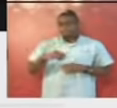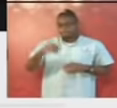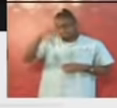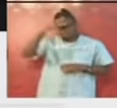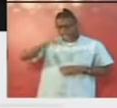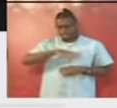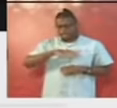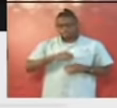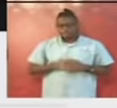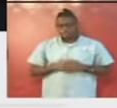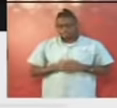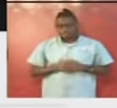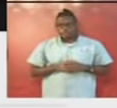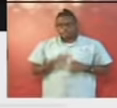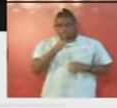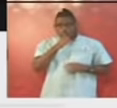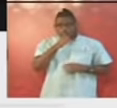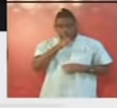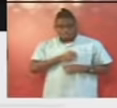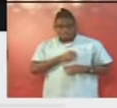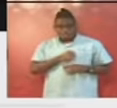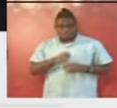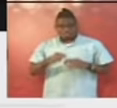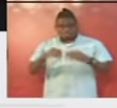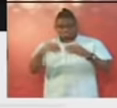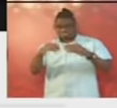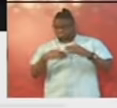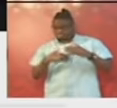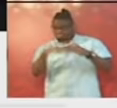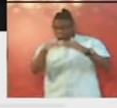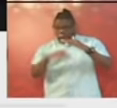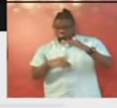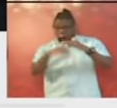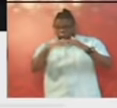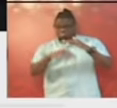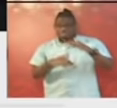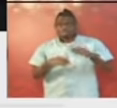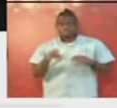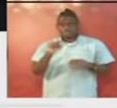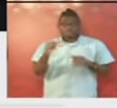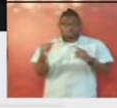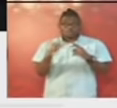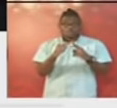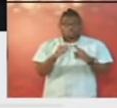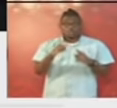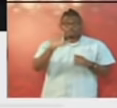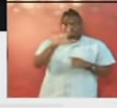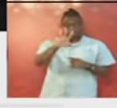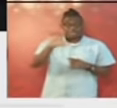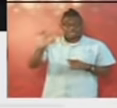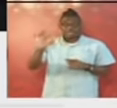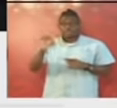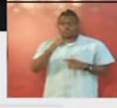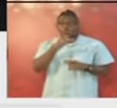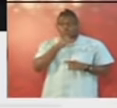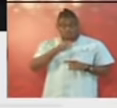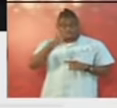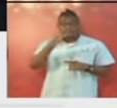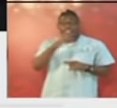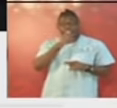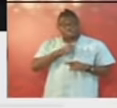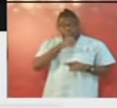age distribution showing that the peaks are between 20 and 59 years of age in terms of the persons affected. Very low